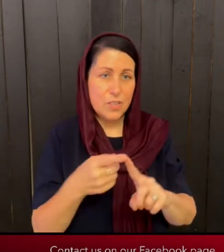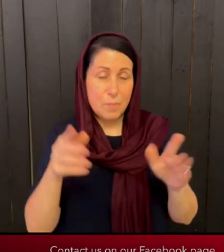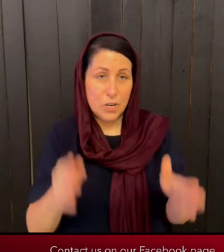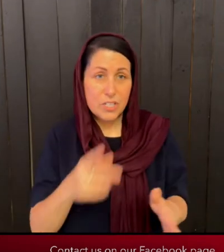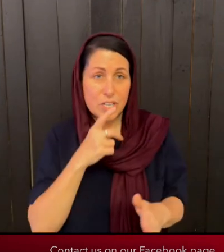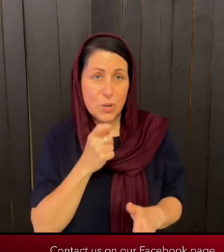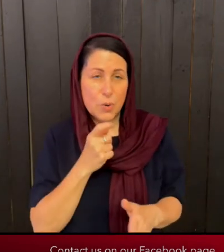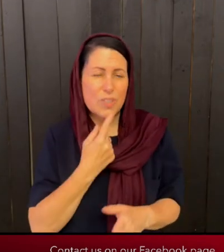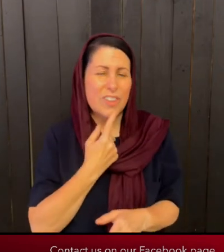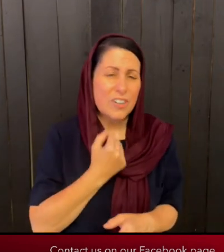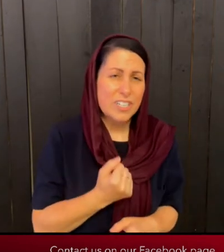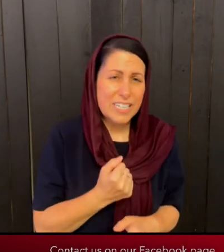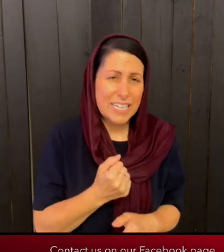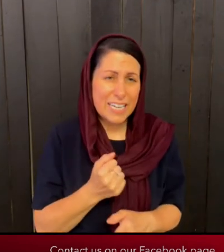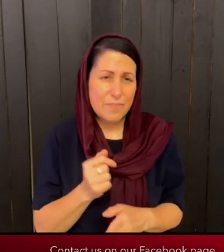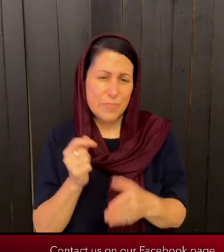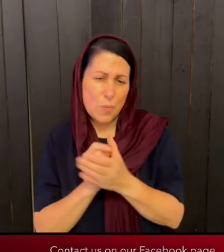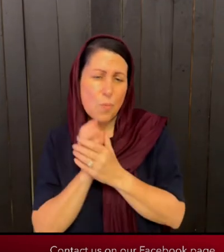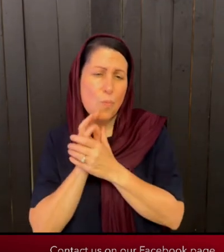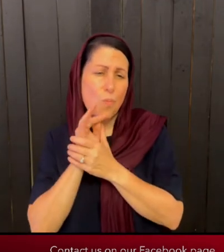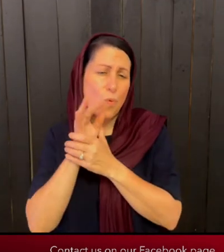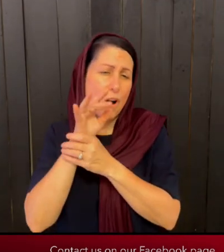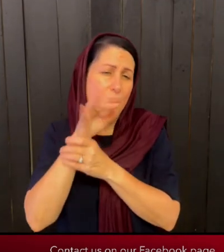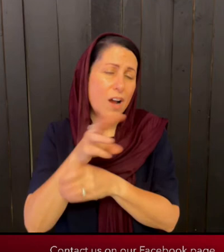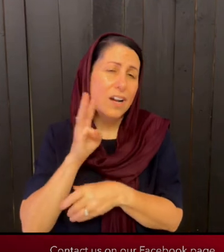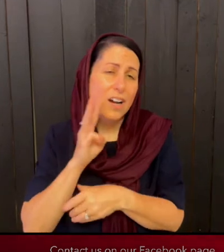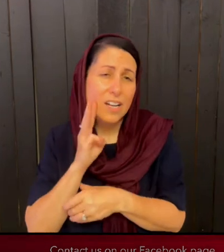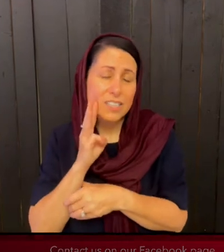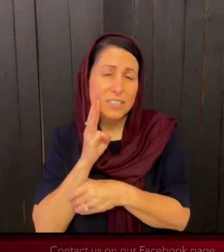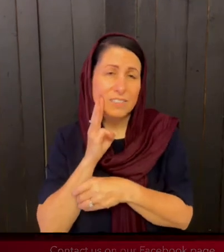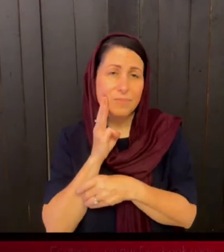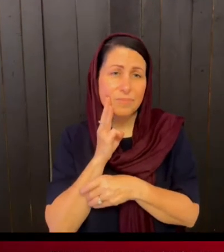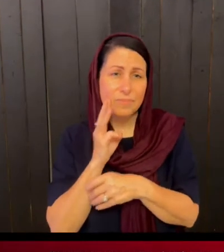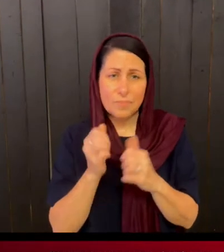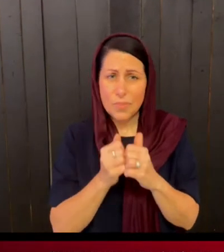life without cost." Praise God. Hallelujah.